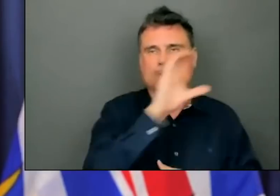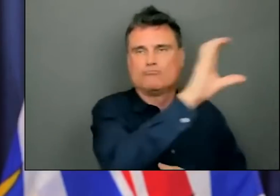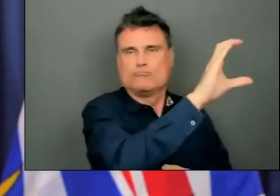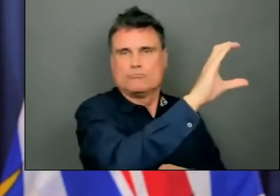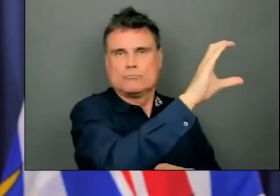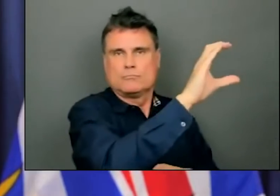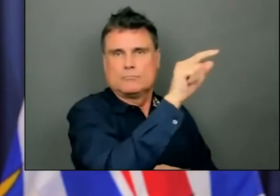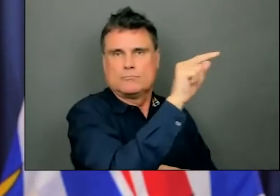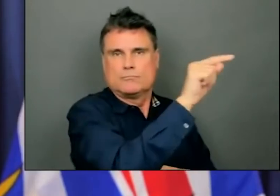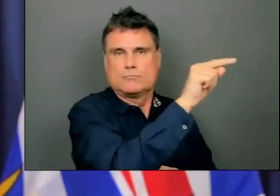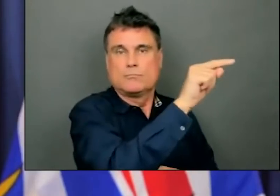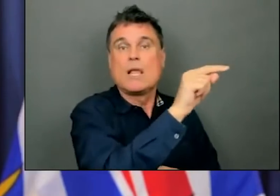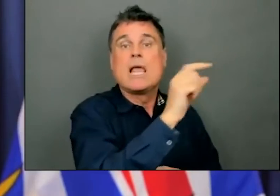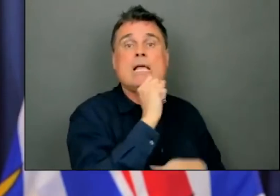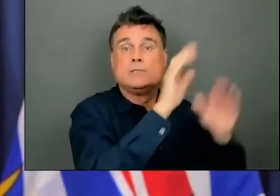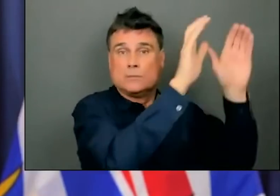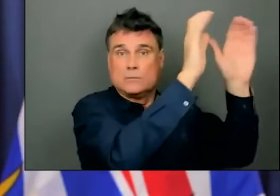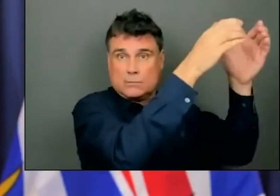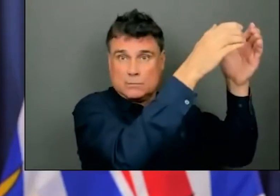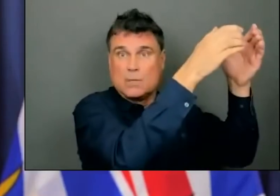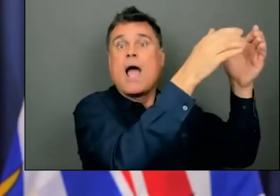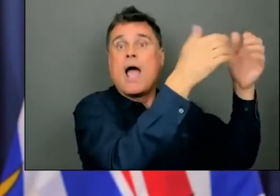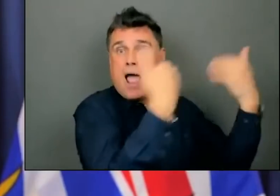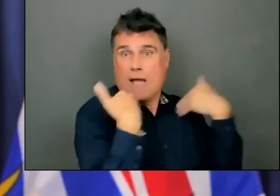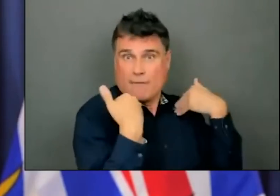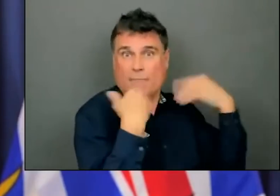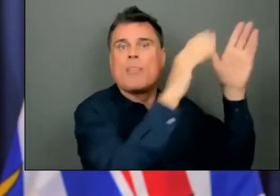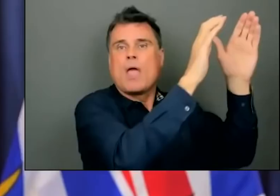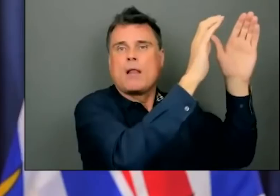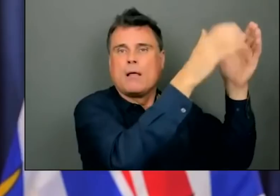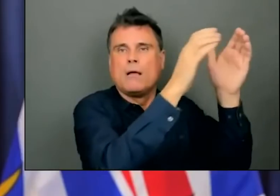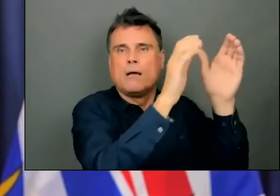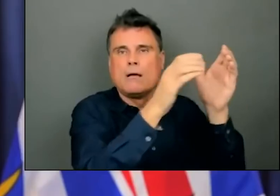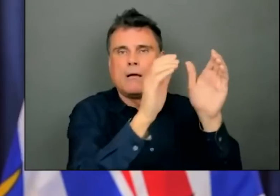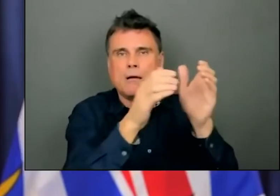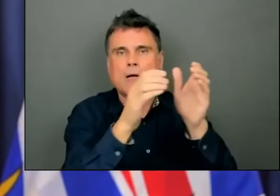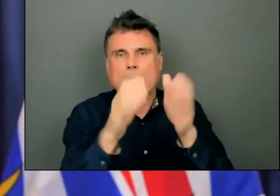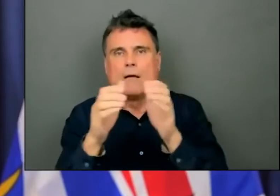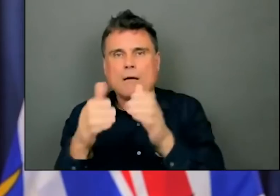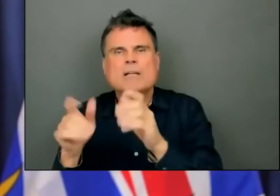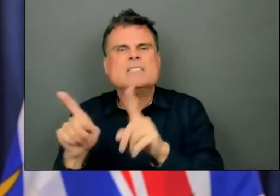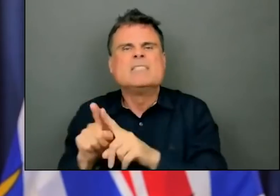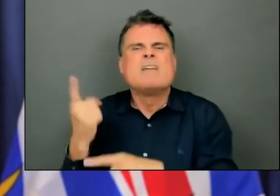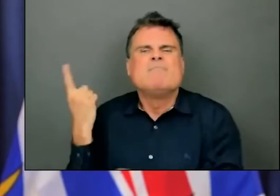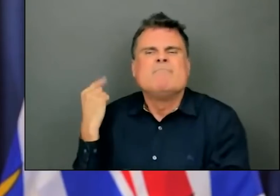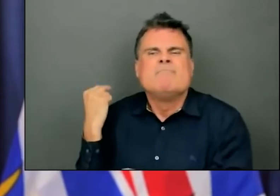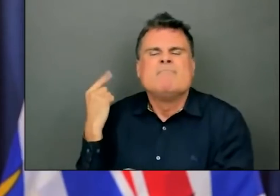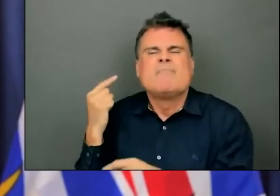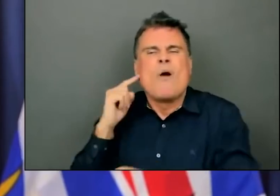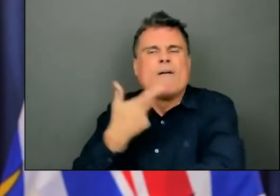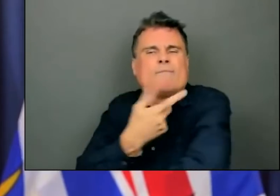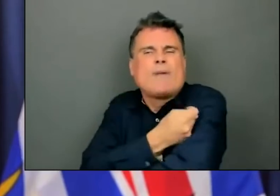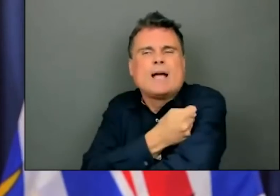age groups will go down, as we've seen with other things, for example, vaccination. So you provide